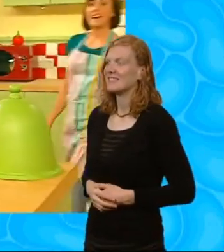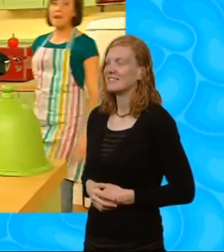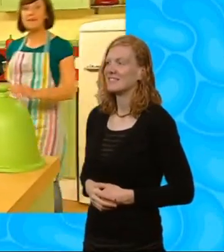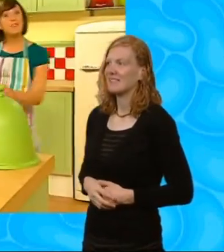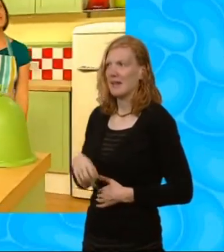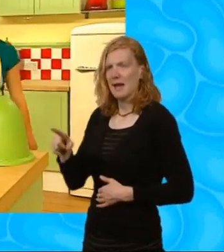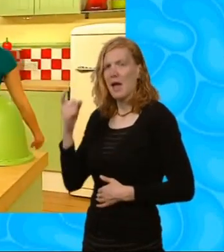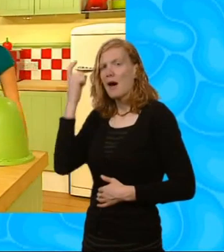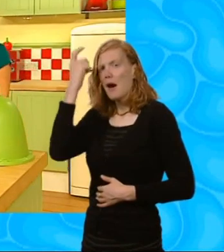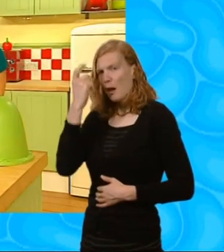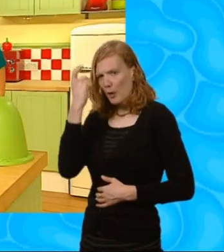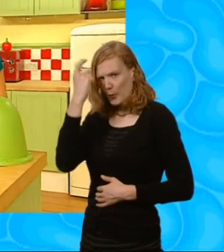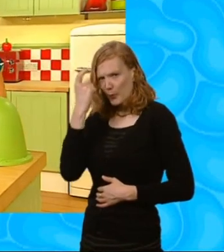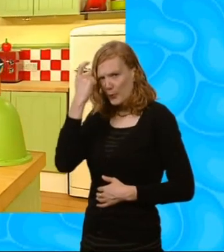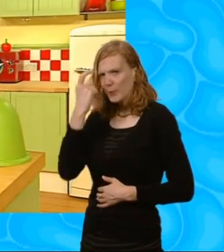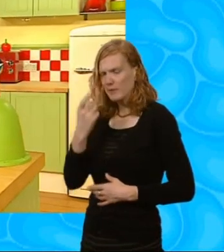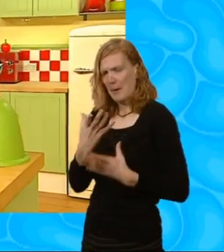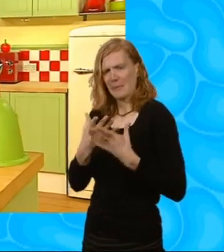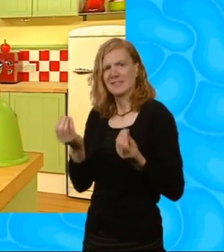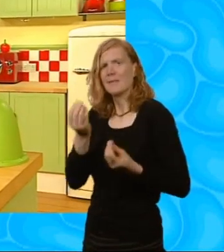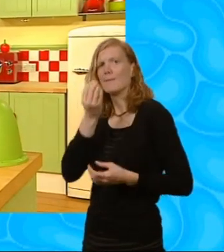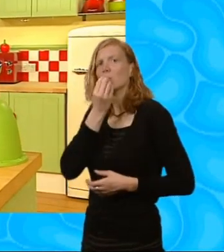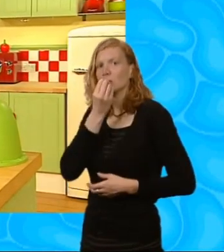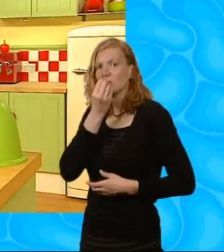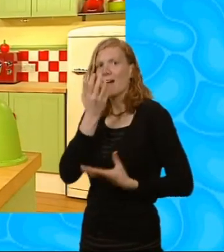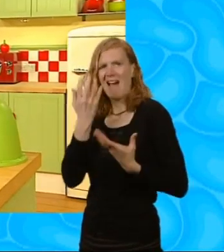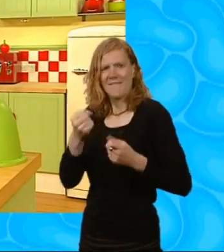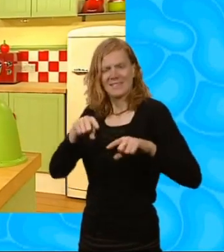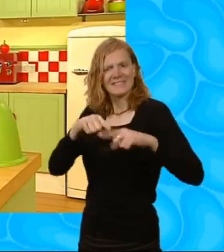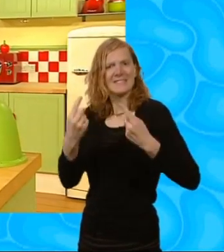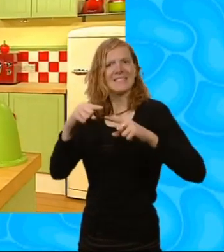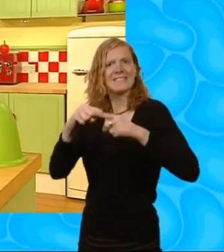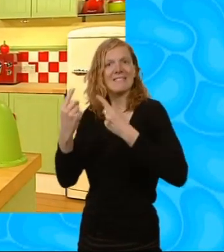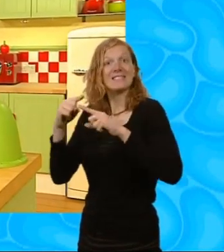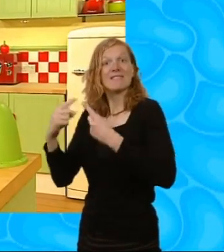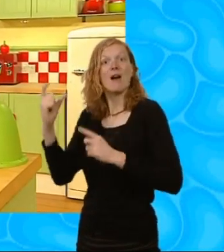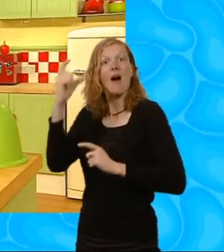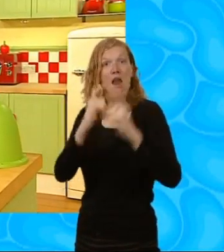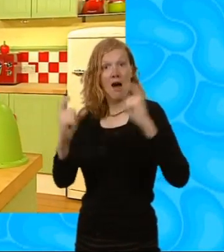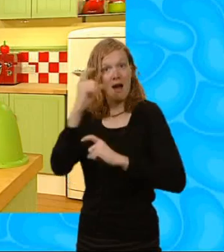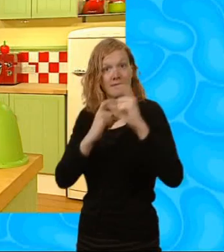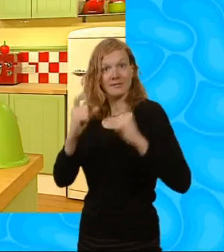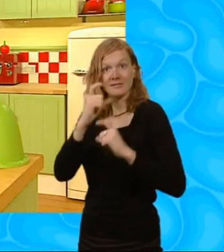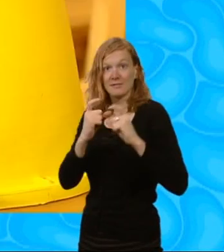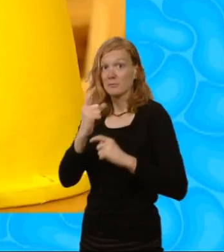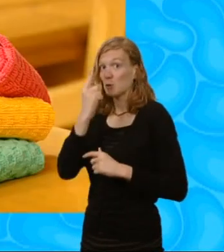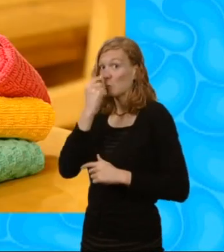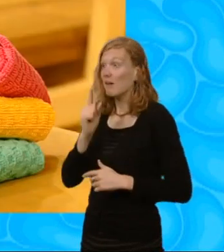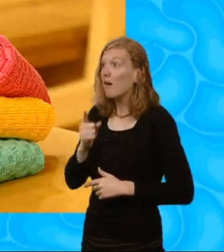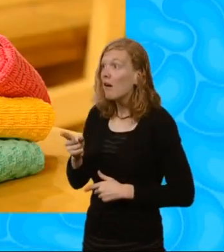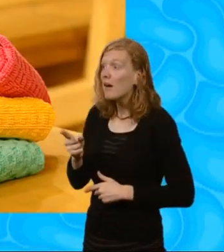Now, let me give you some clues. The missing ingredient for our cheesy chicken comes in lots of different colours. So could it